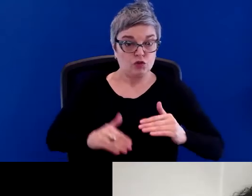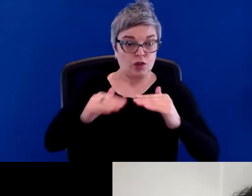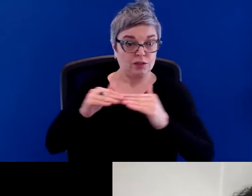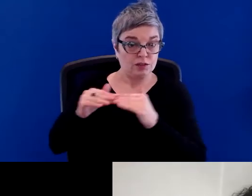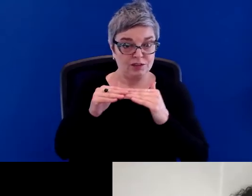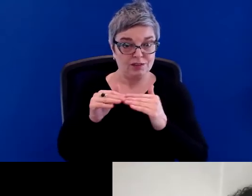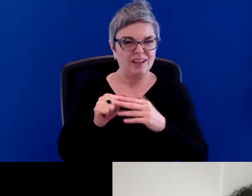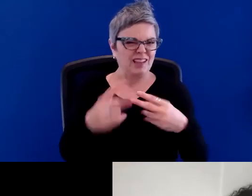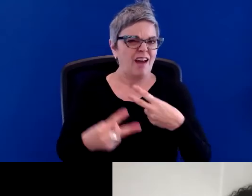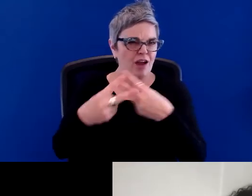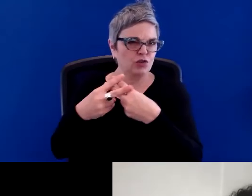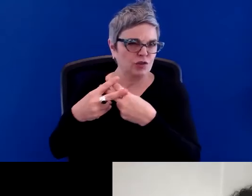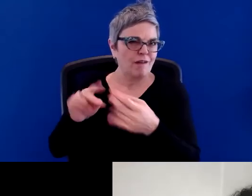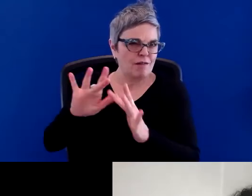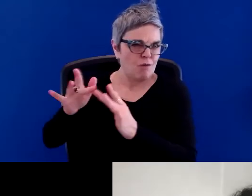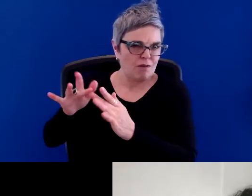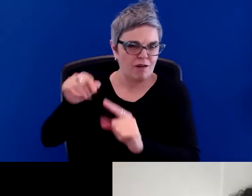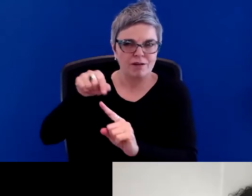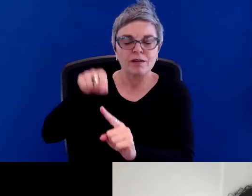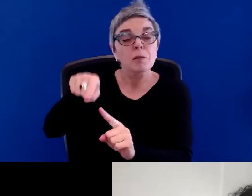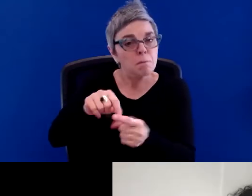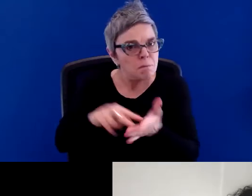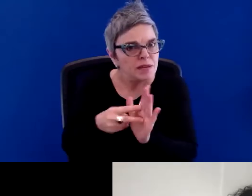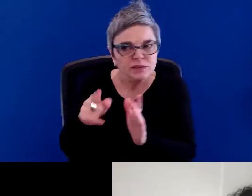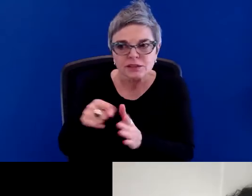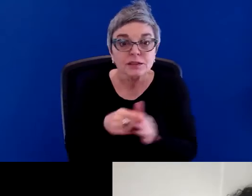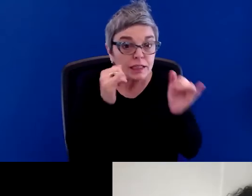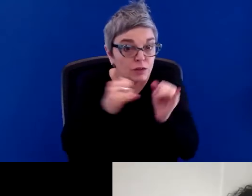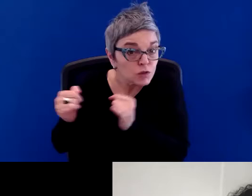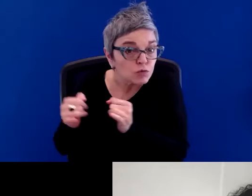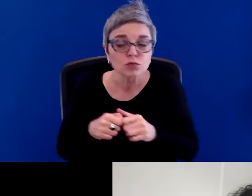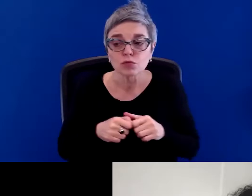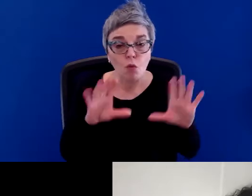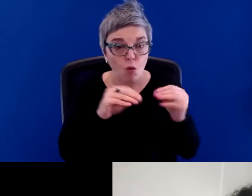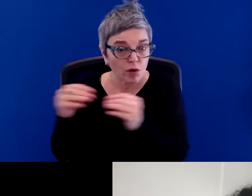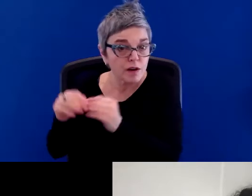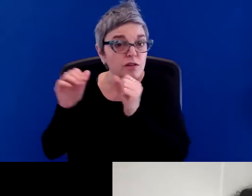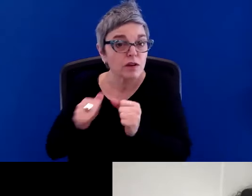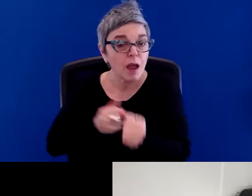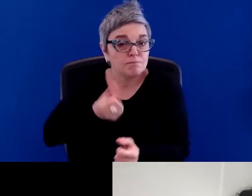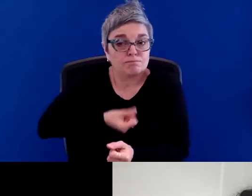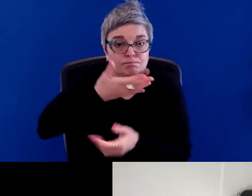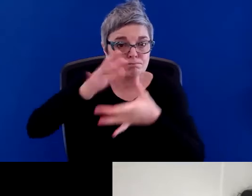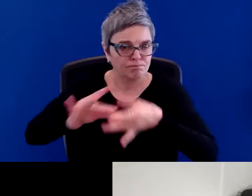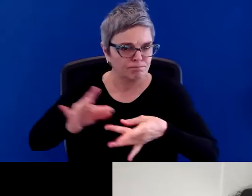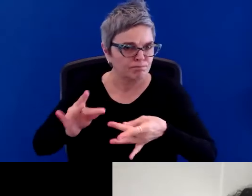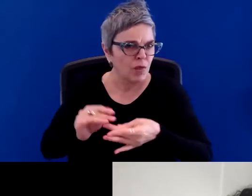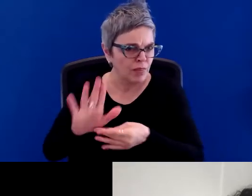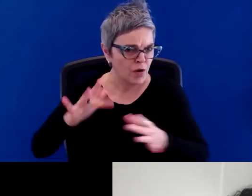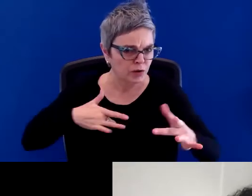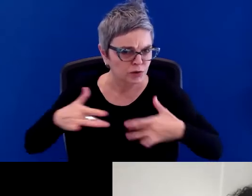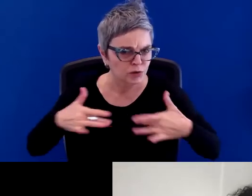individuals and organizations to voice concerns, but in several of the cases in the chapter, we saw that it